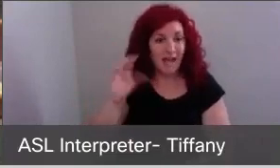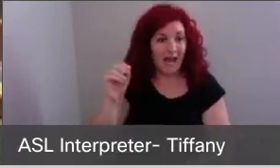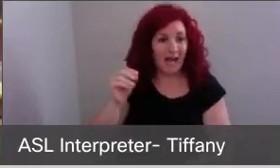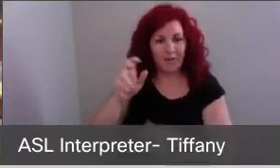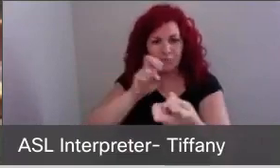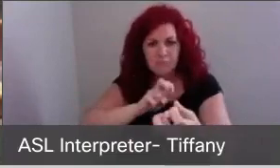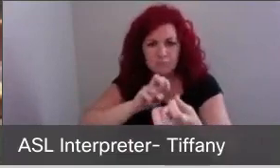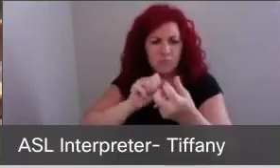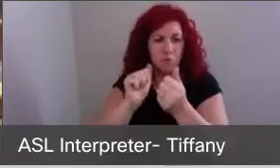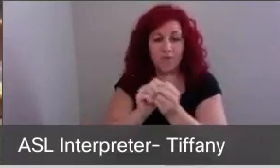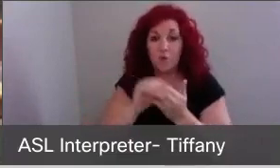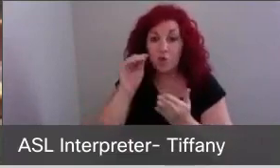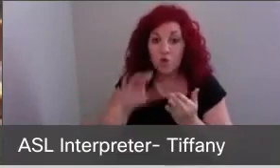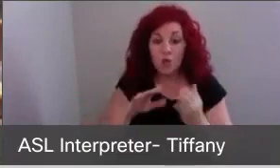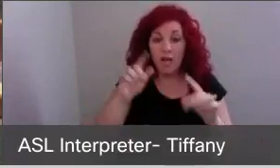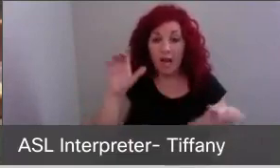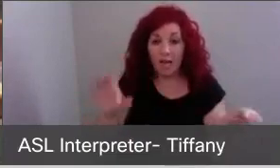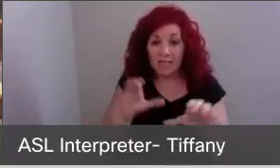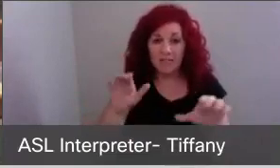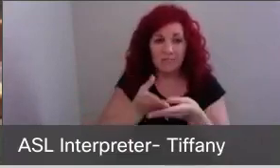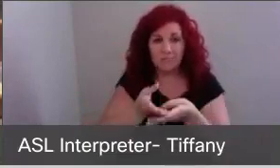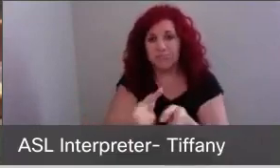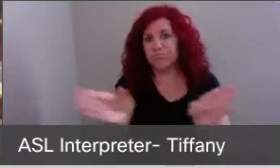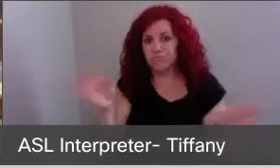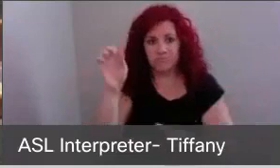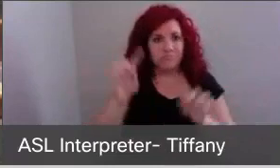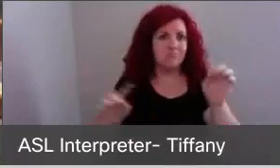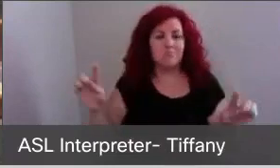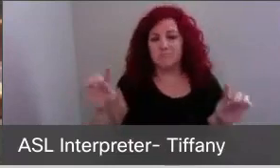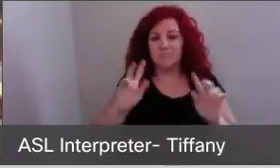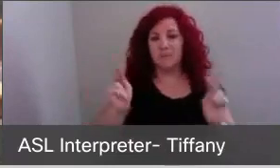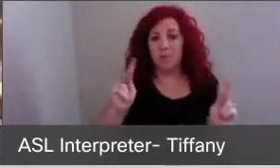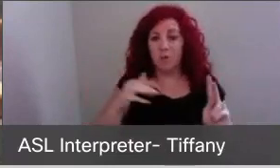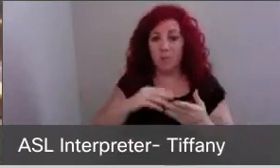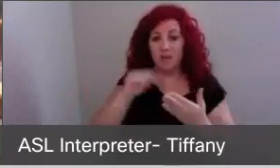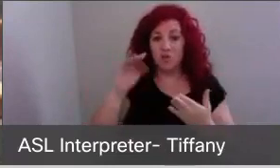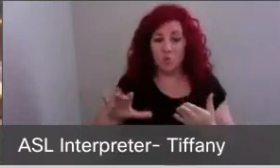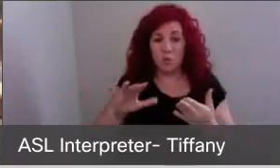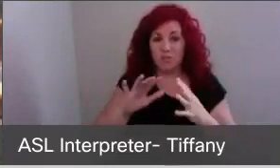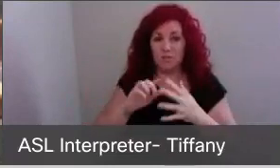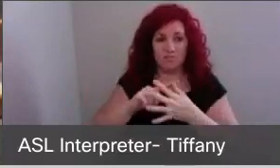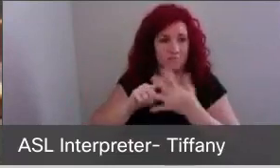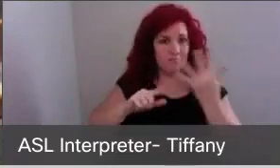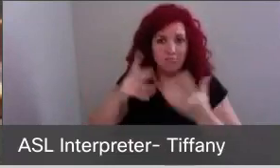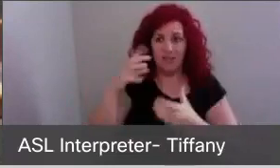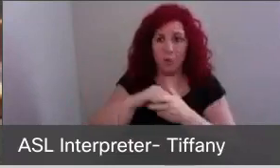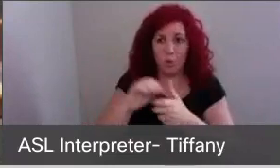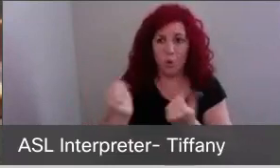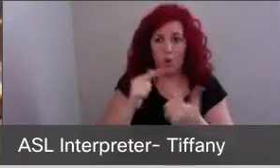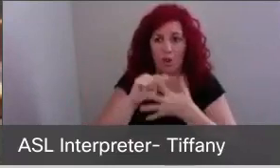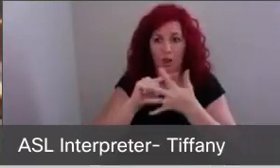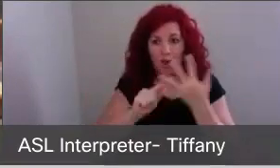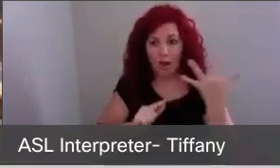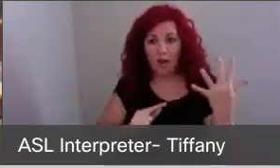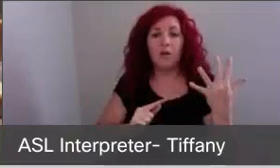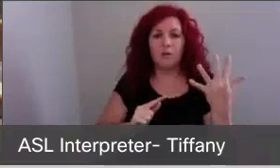activities that cross a wide demographic. My students cover every demographic that was listed up there. I'm